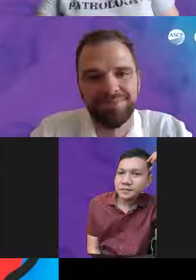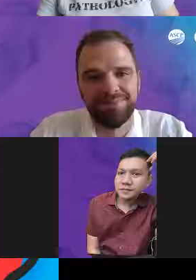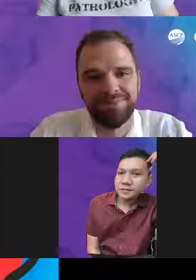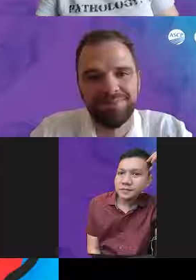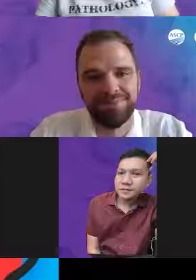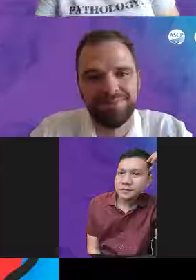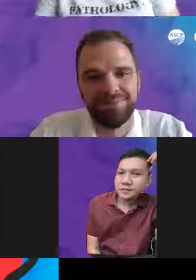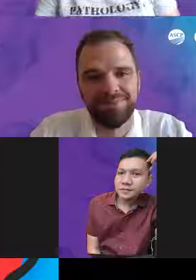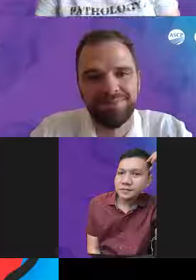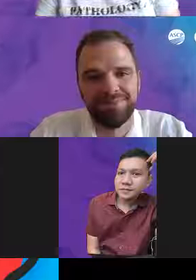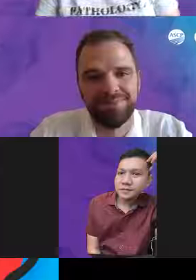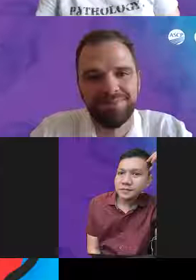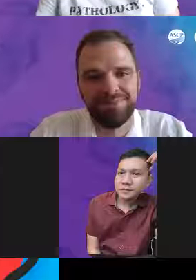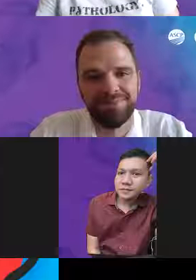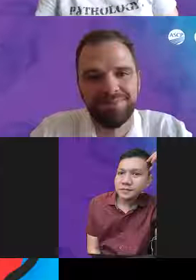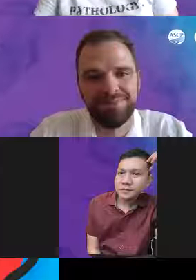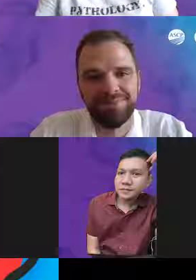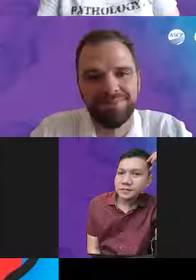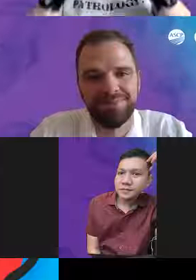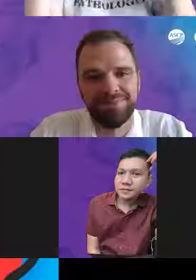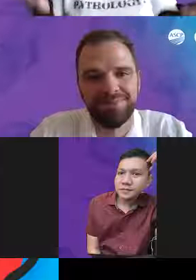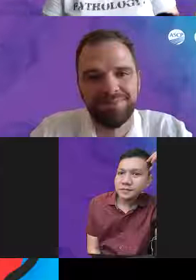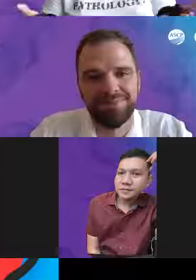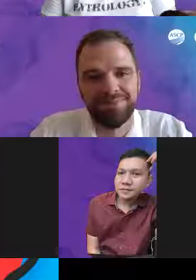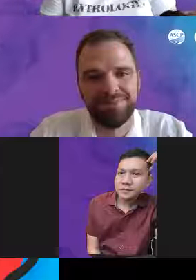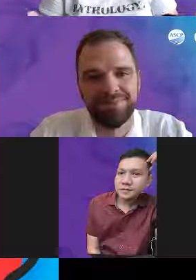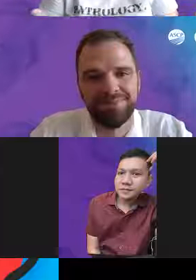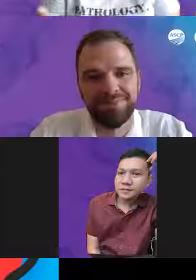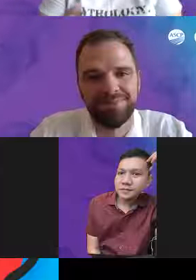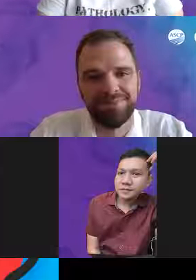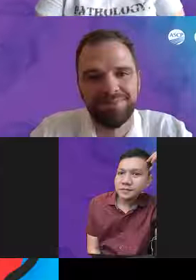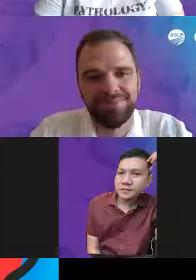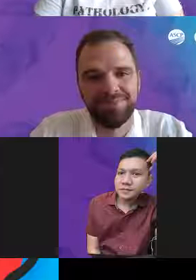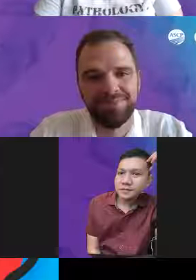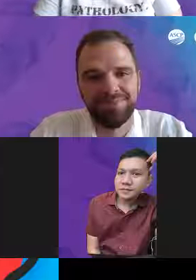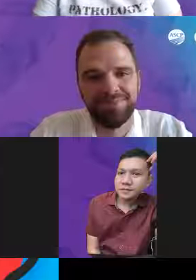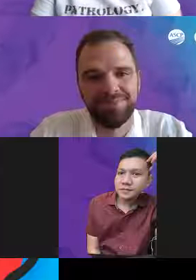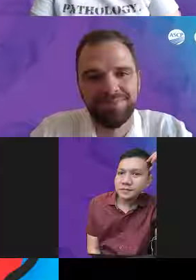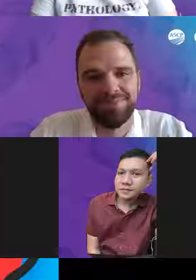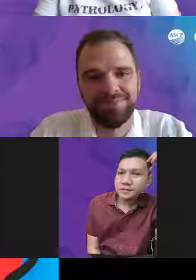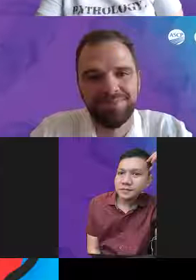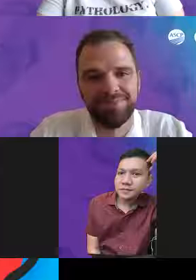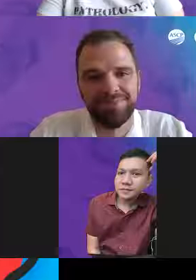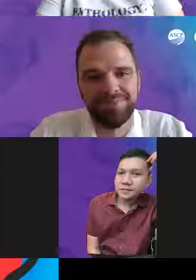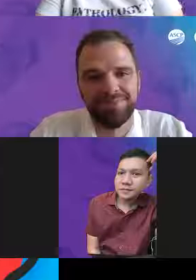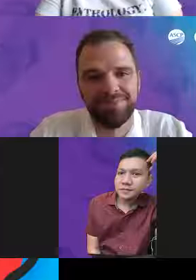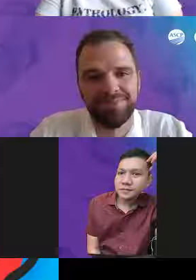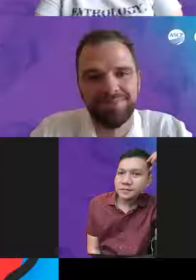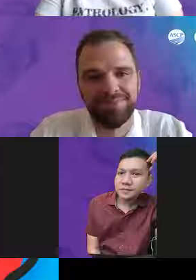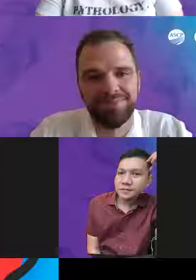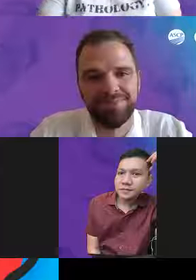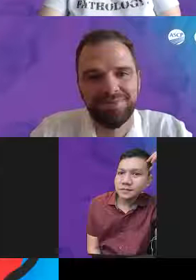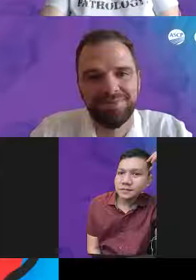that anyone with the link can view your picture, then your picture won't show up here. So we did have several